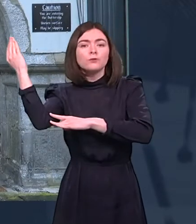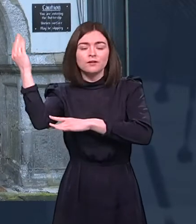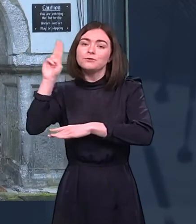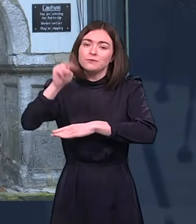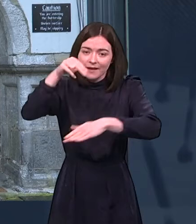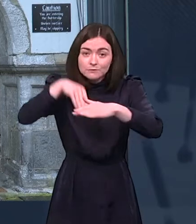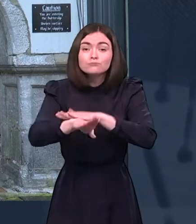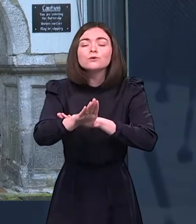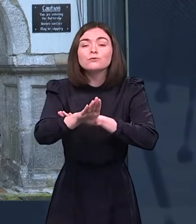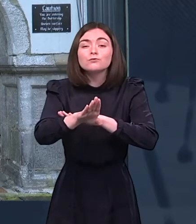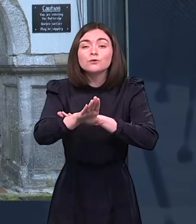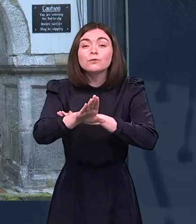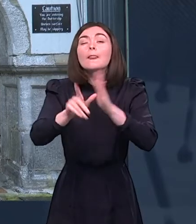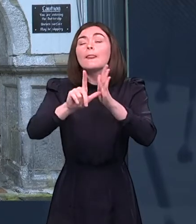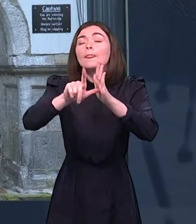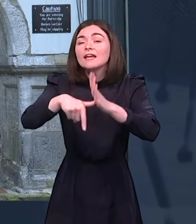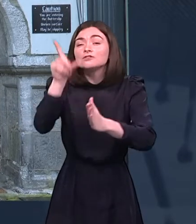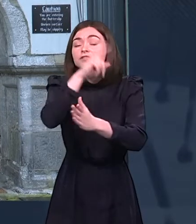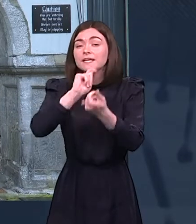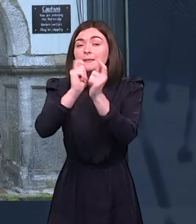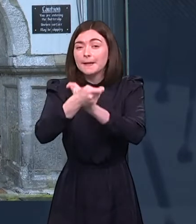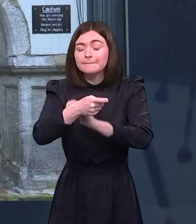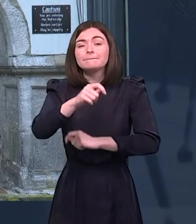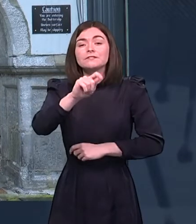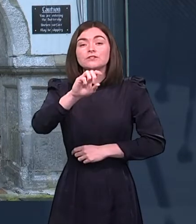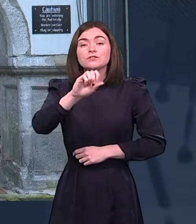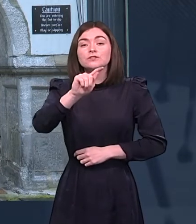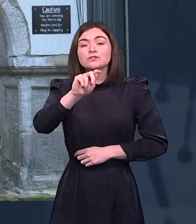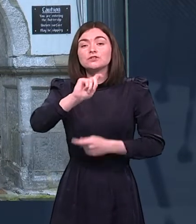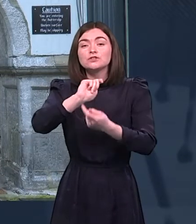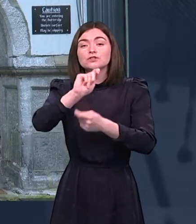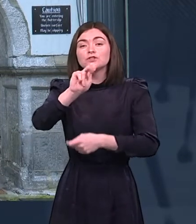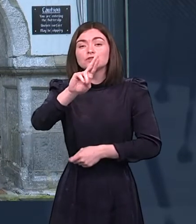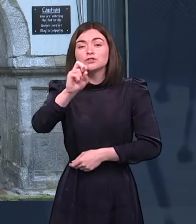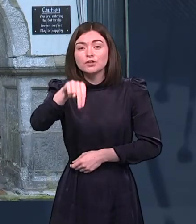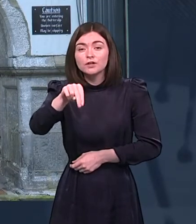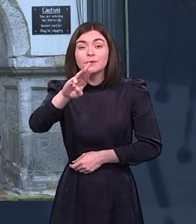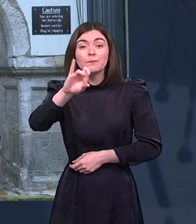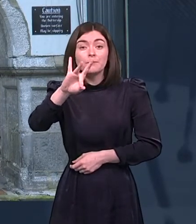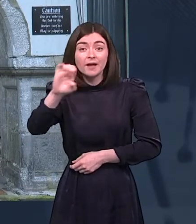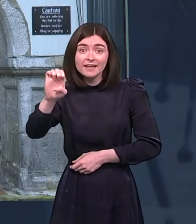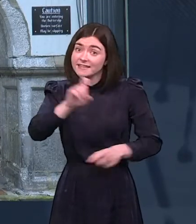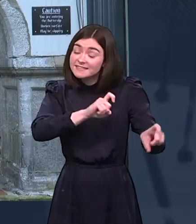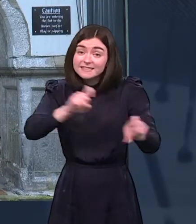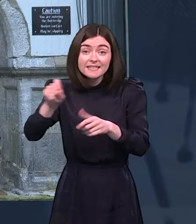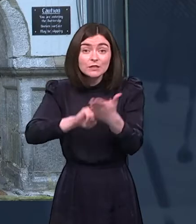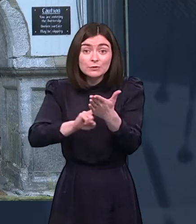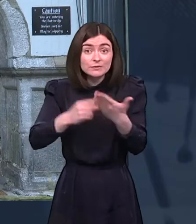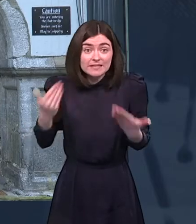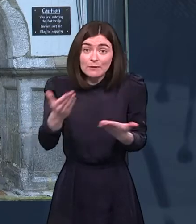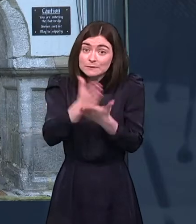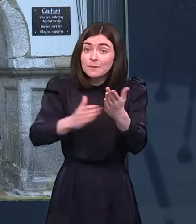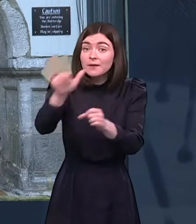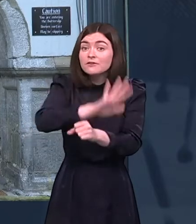let you go through, or later became known as a turnpike. Still used in many places around the world to this day. Some of